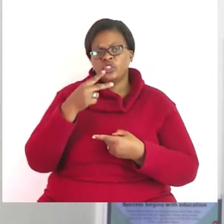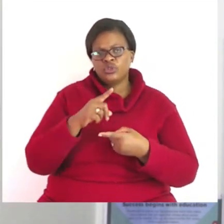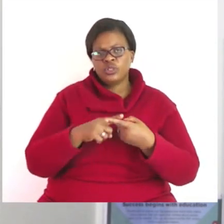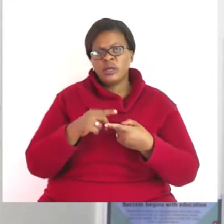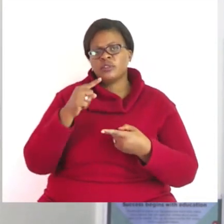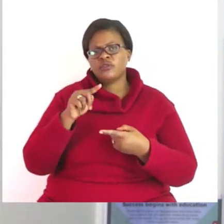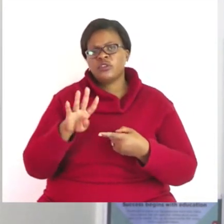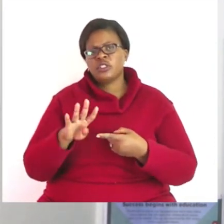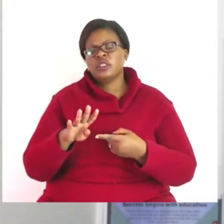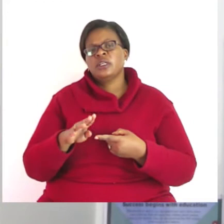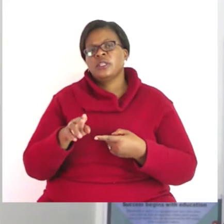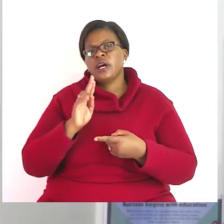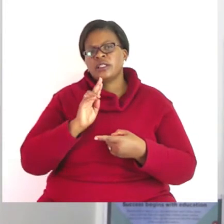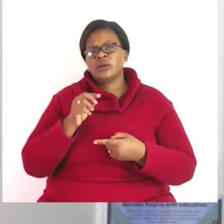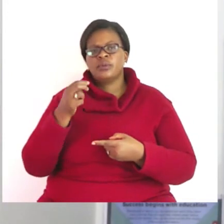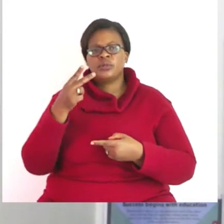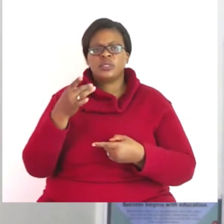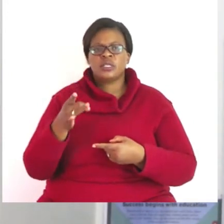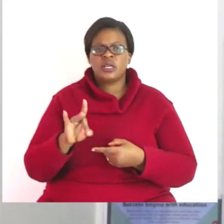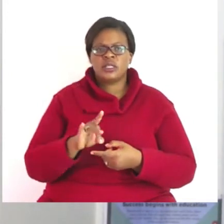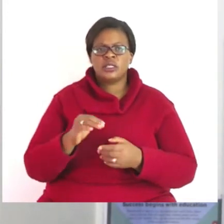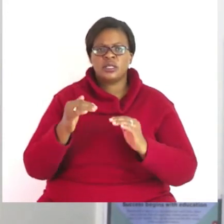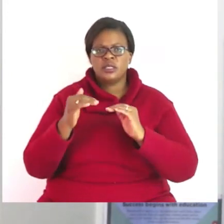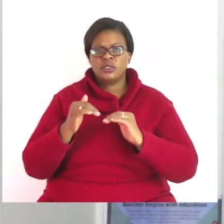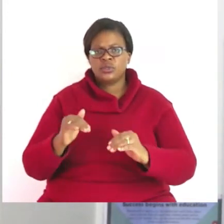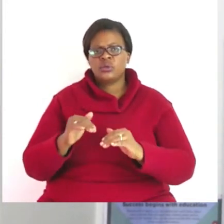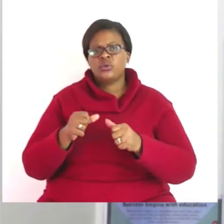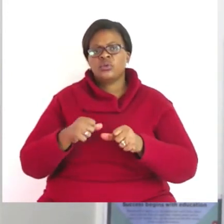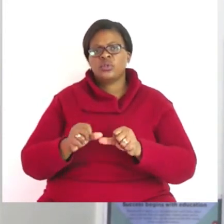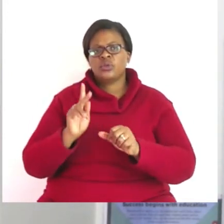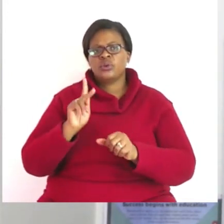me 28. You still have to continue,